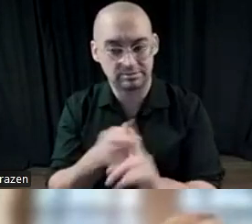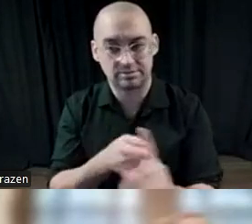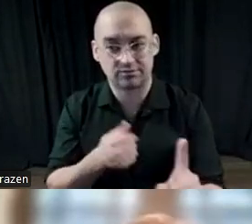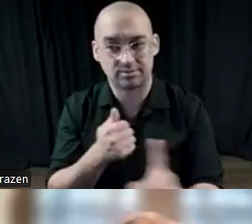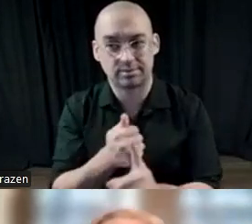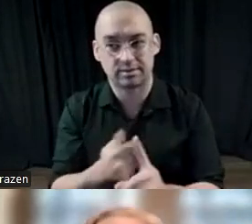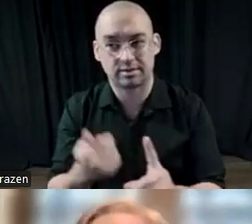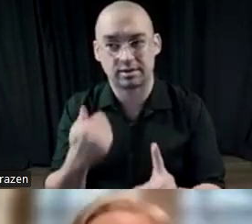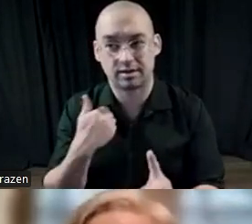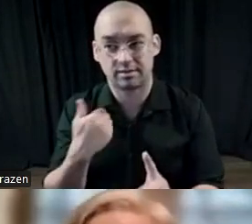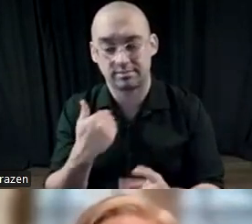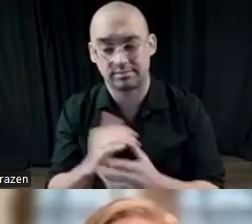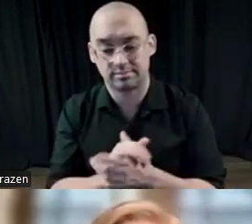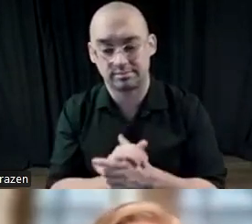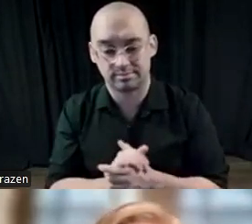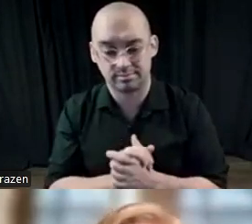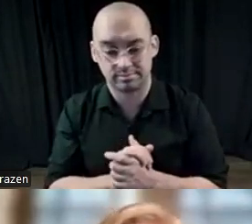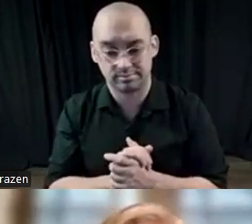had.